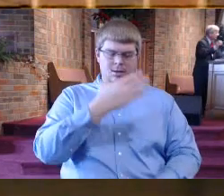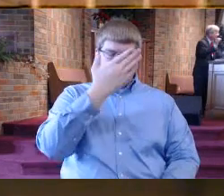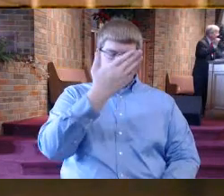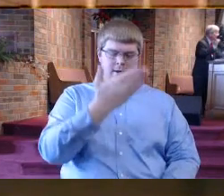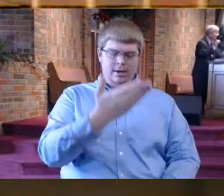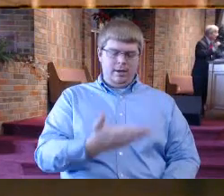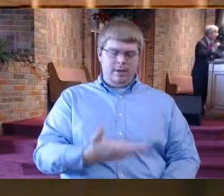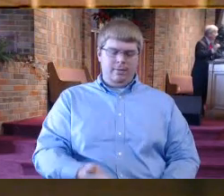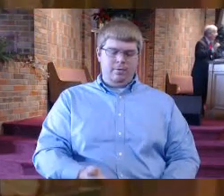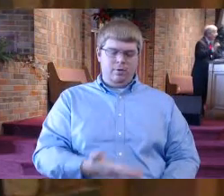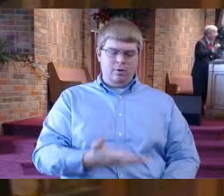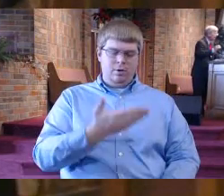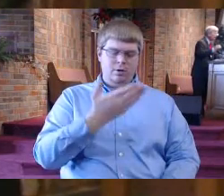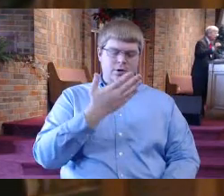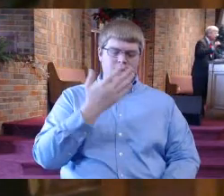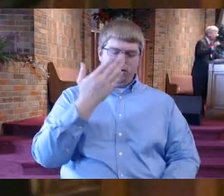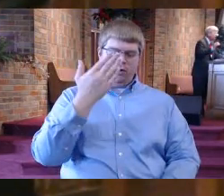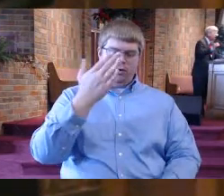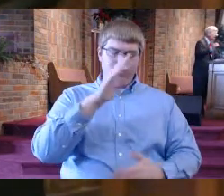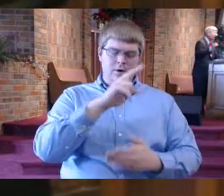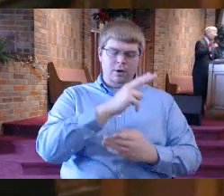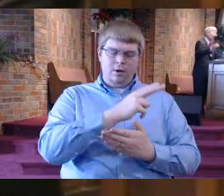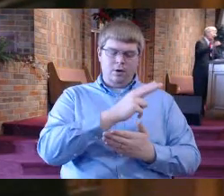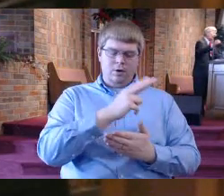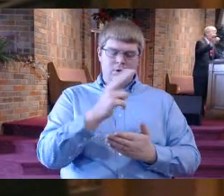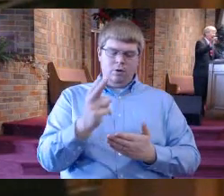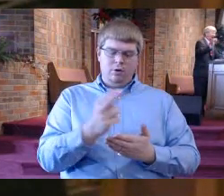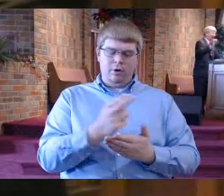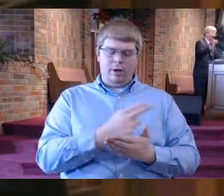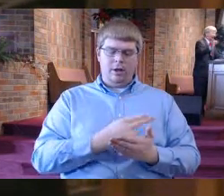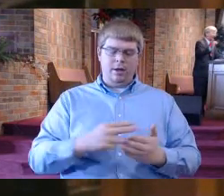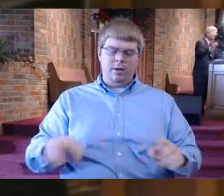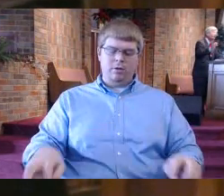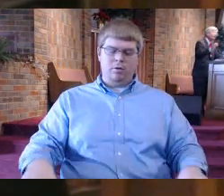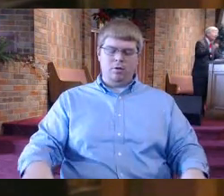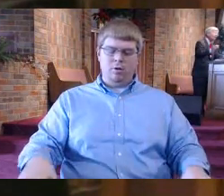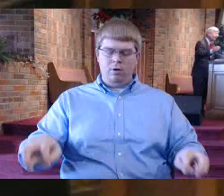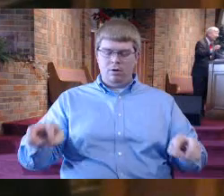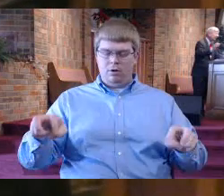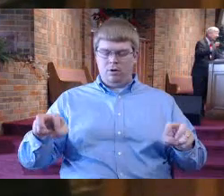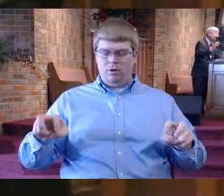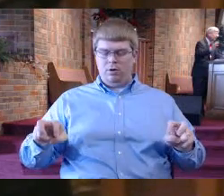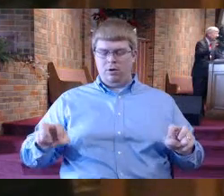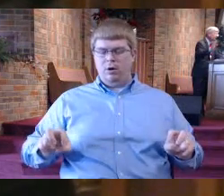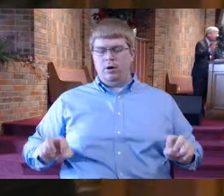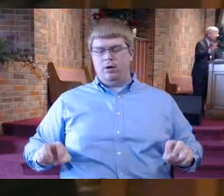down before your holy